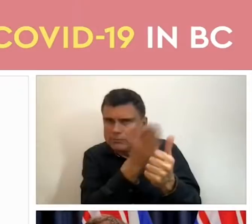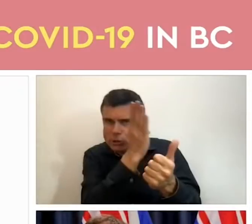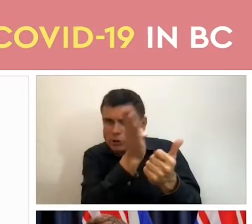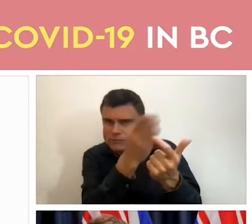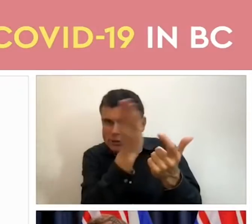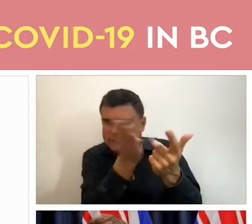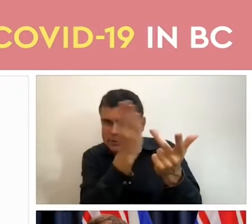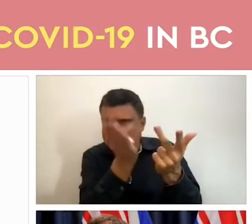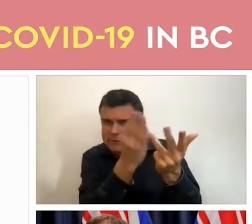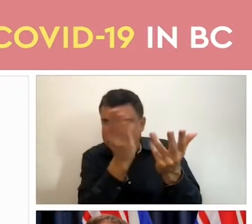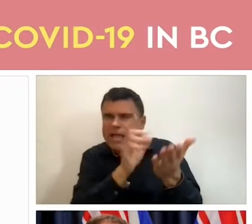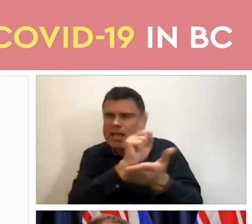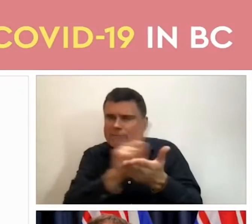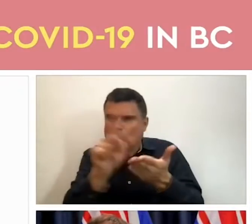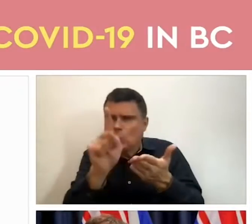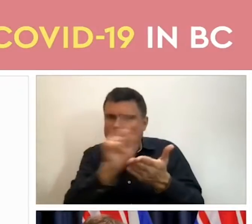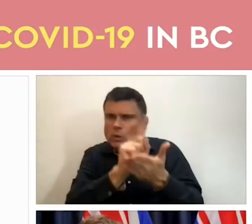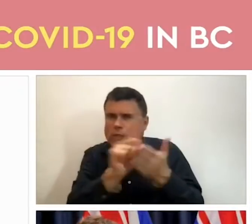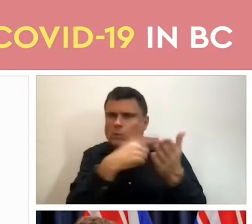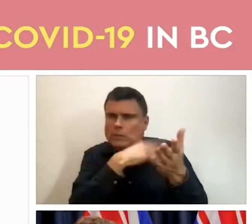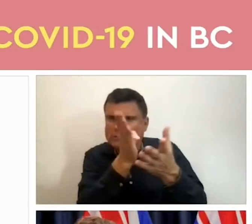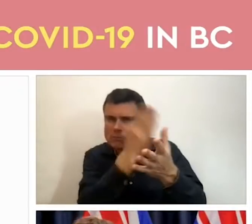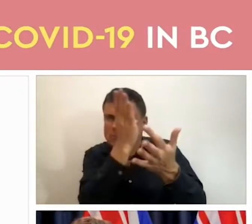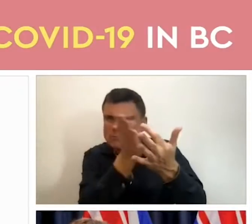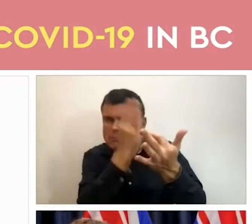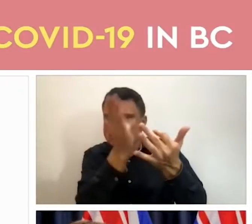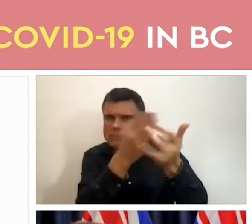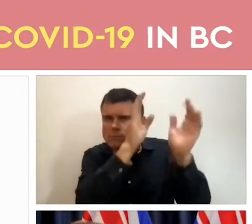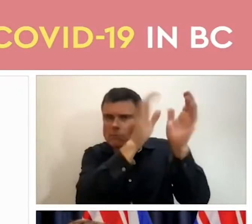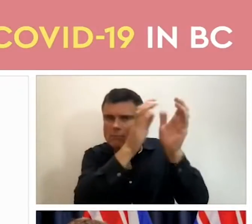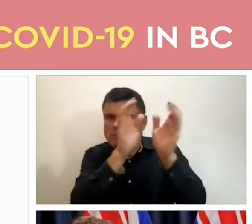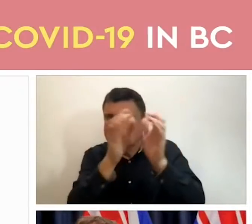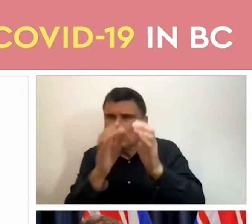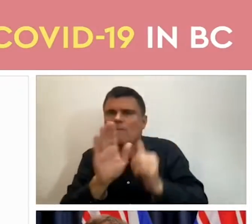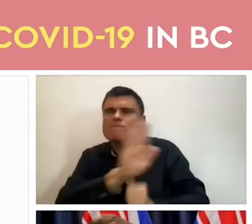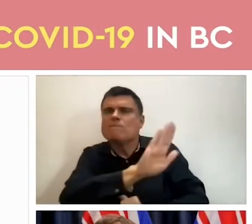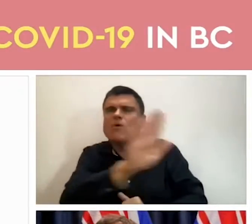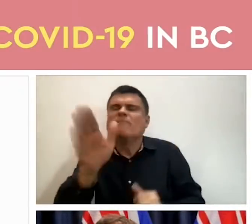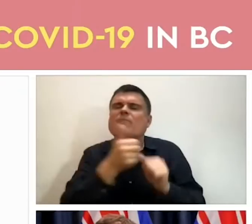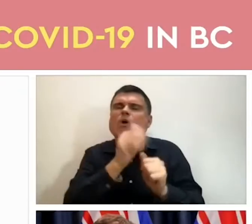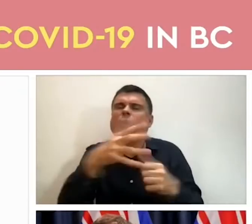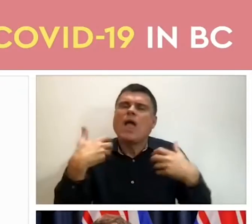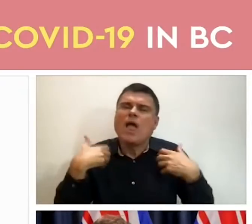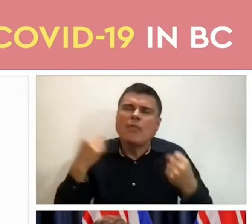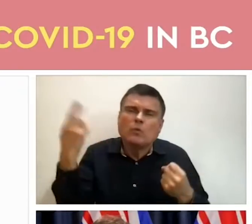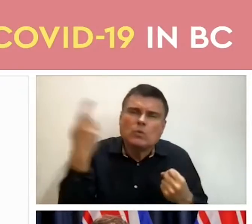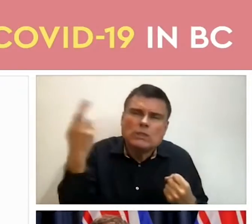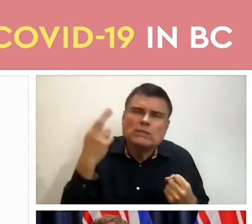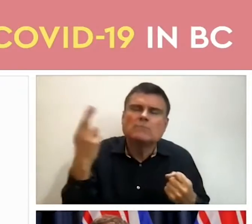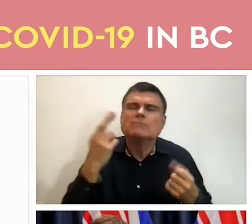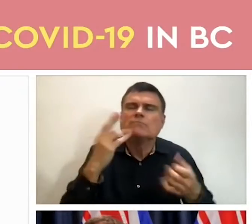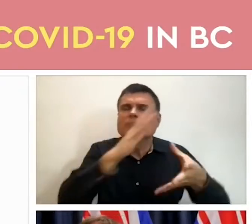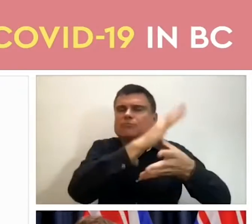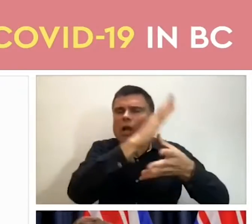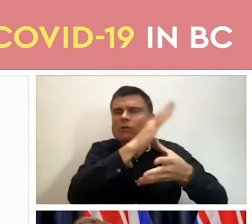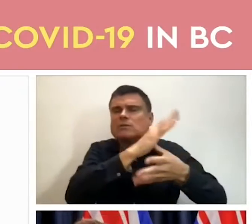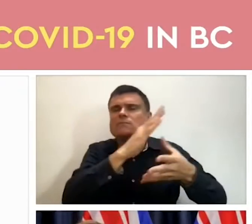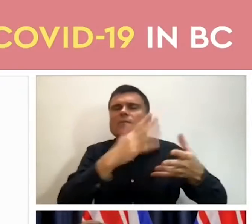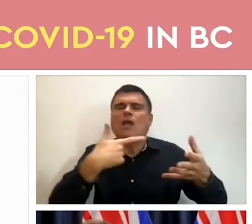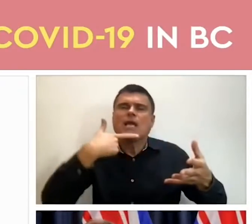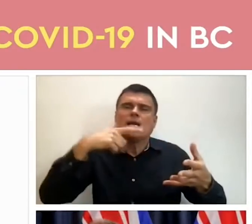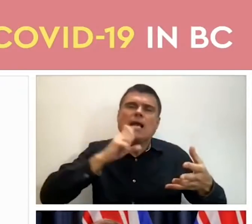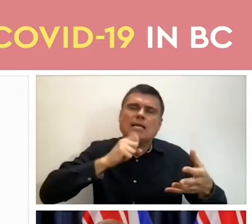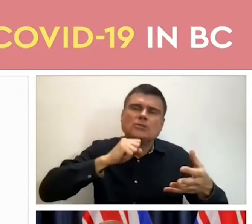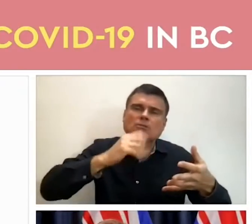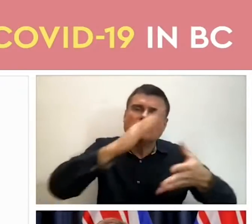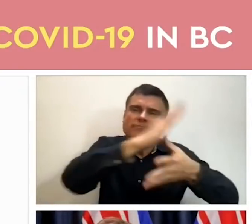to offer appointments based on people's risks. So we're not having people with less risk competing with people with more risk. We're going through age